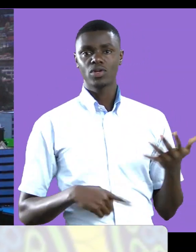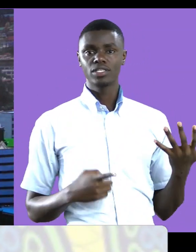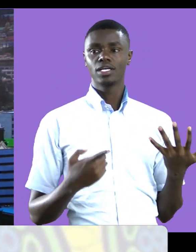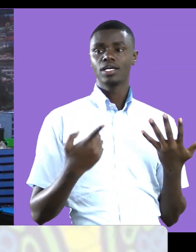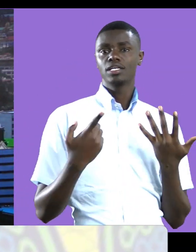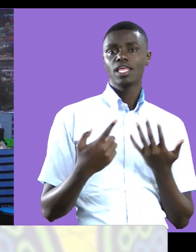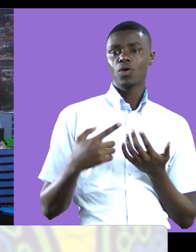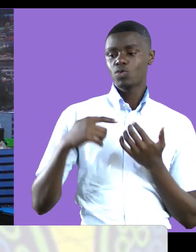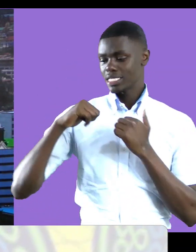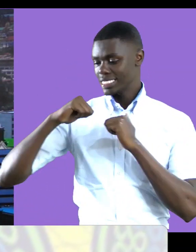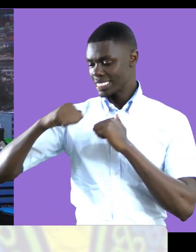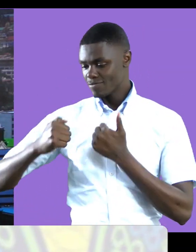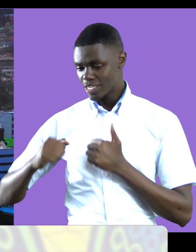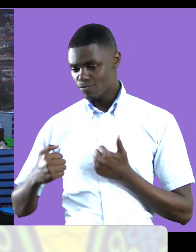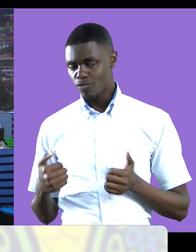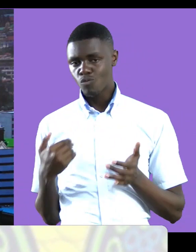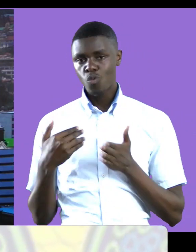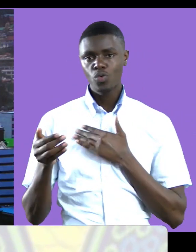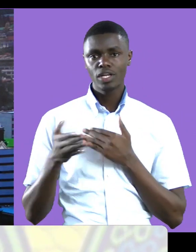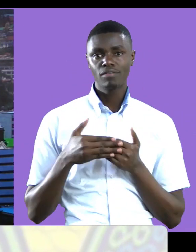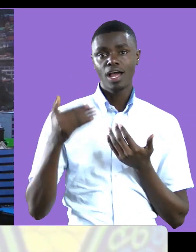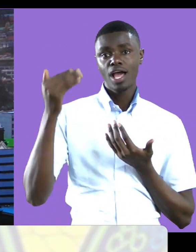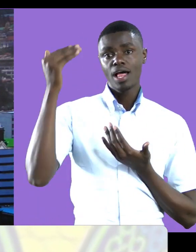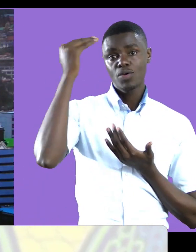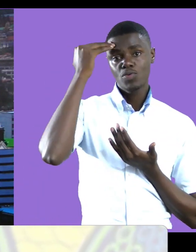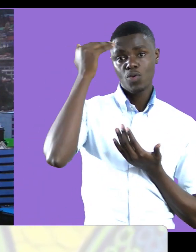same thing. I'm going to say,